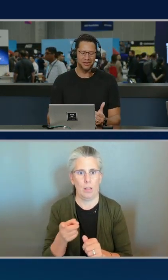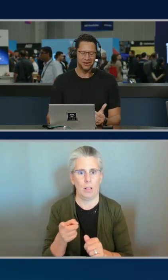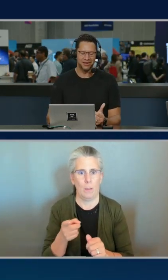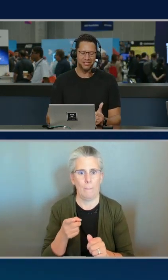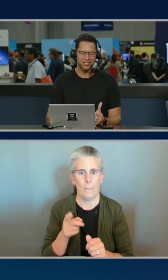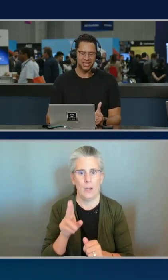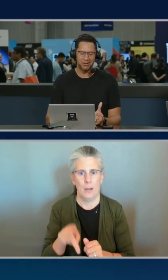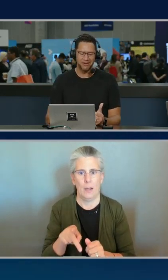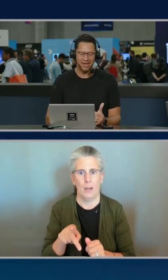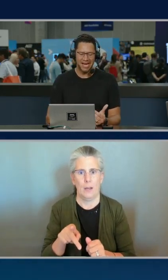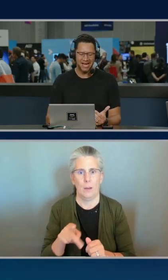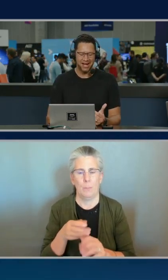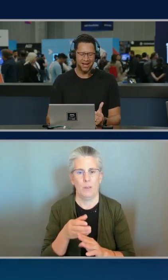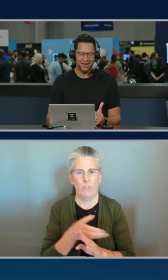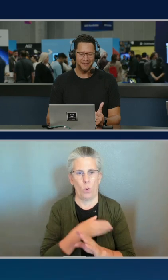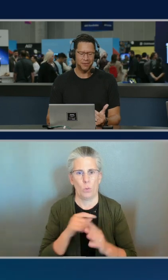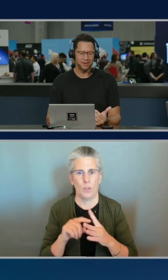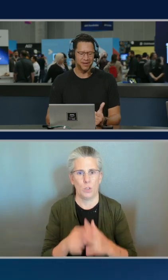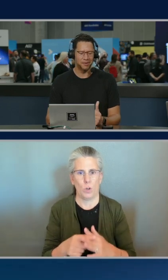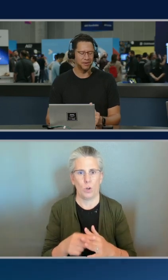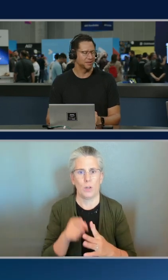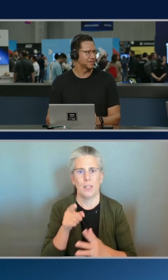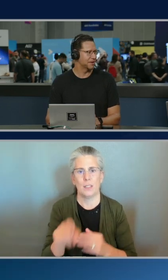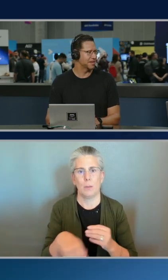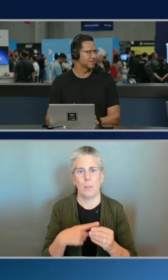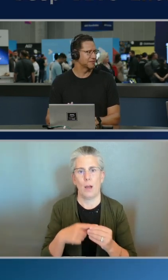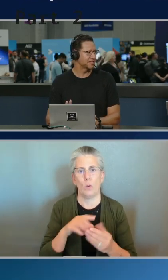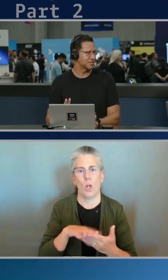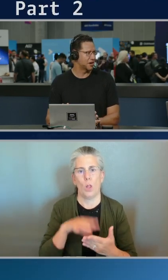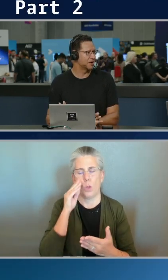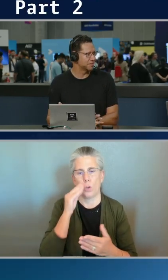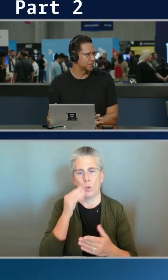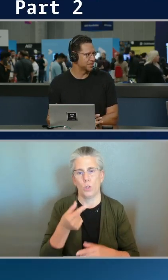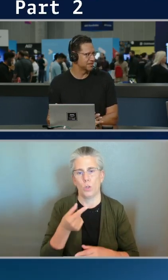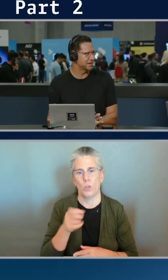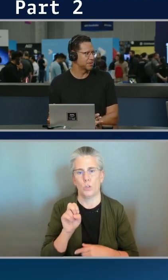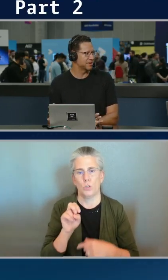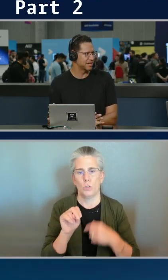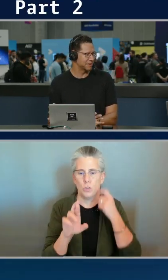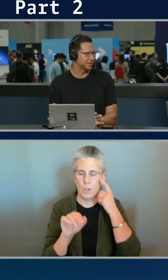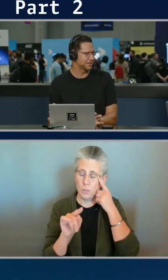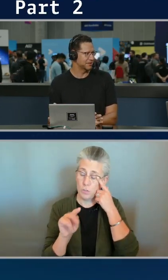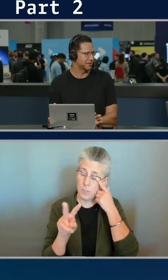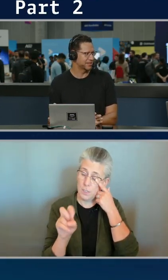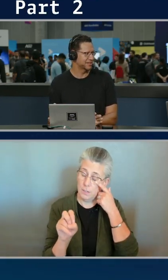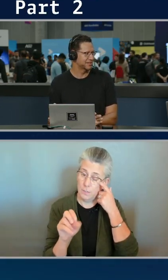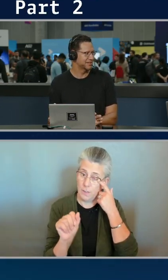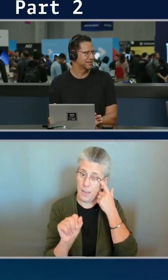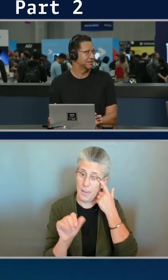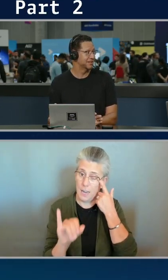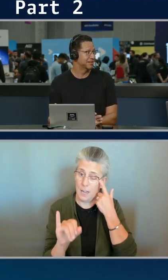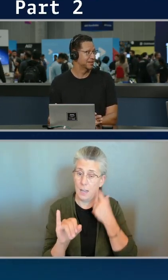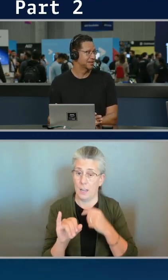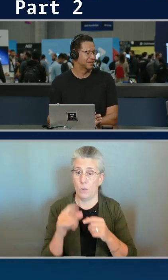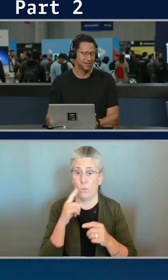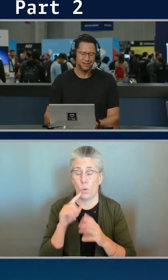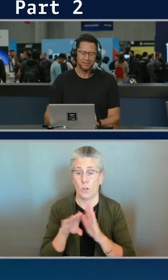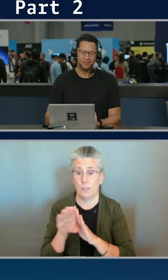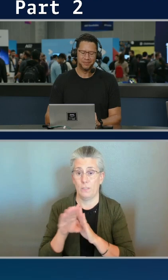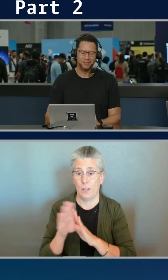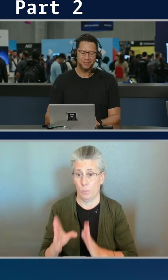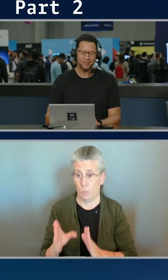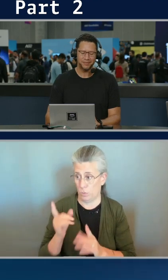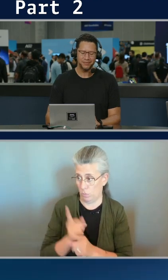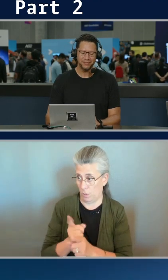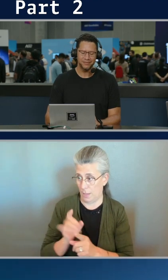about learn generative AI for developers. Now that's the starting point that we want to take people to, correct? Exactly. And